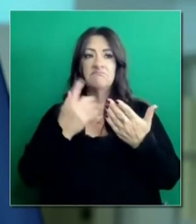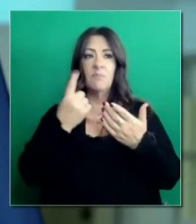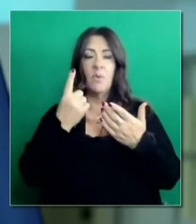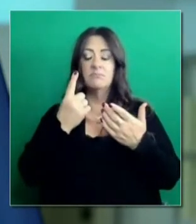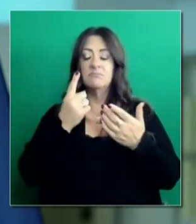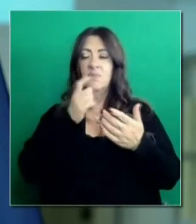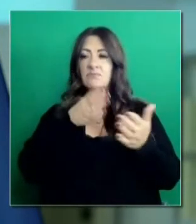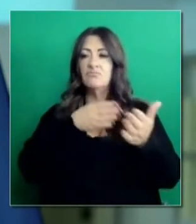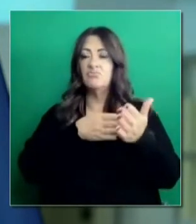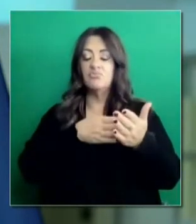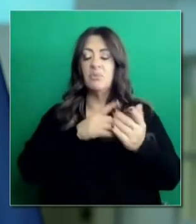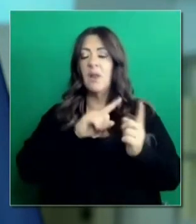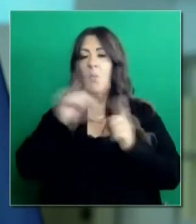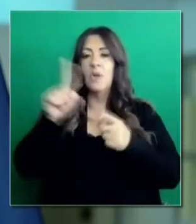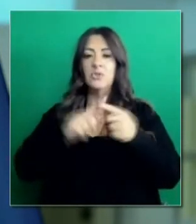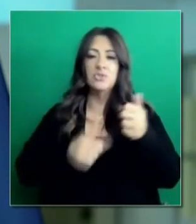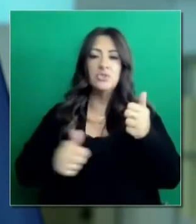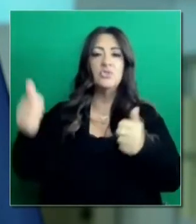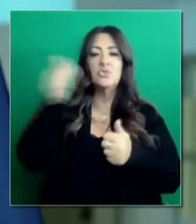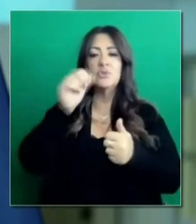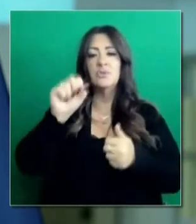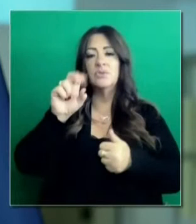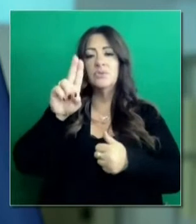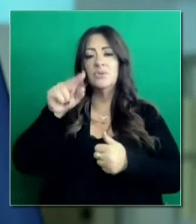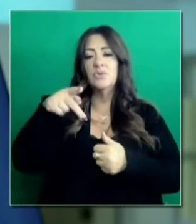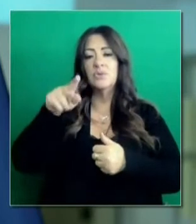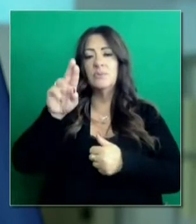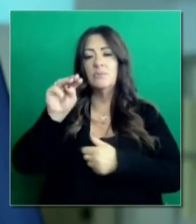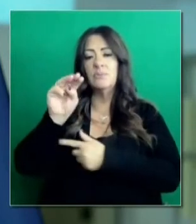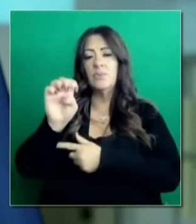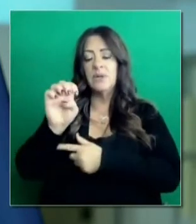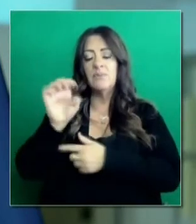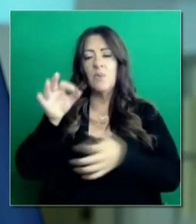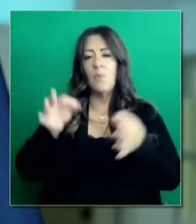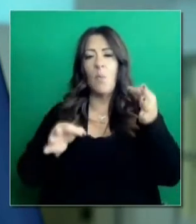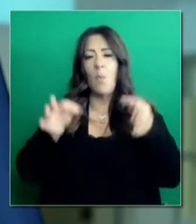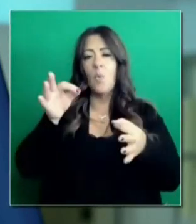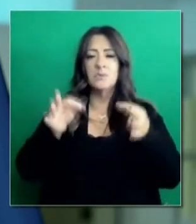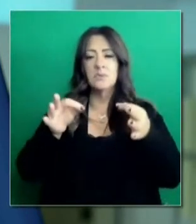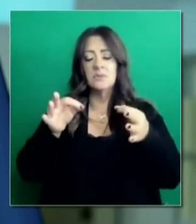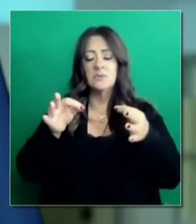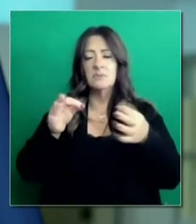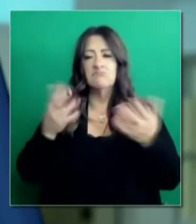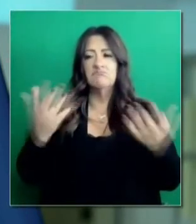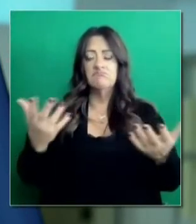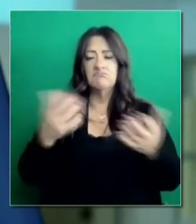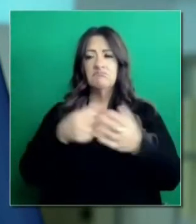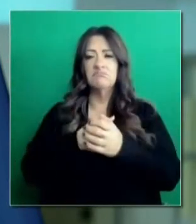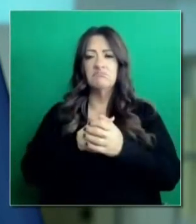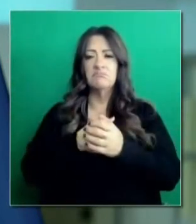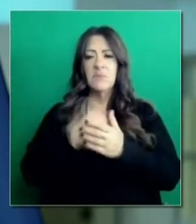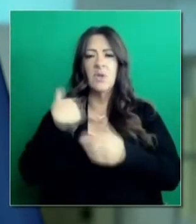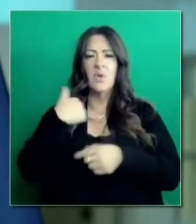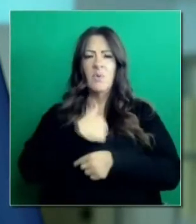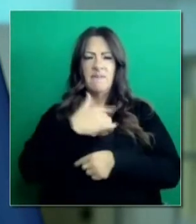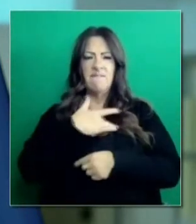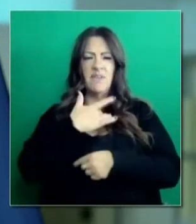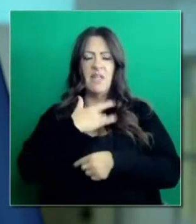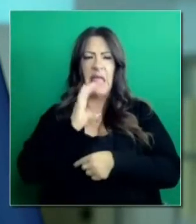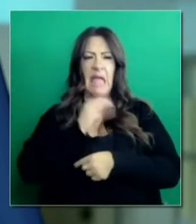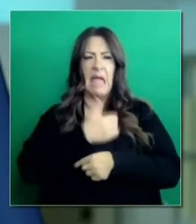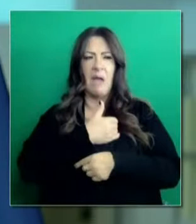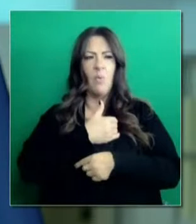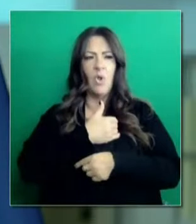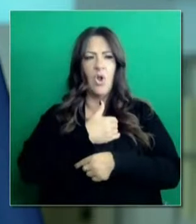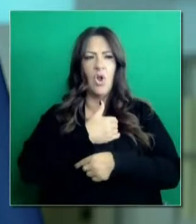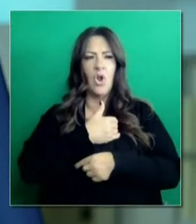squared support for one of our orders that we put out. But we feel like we're in firm footing and